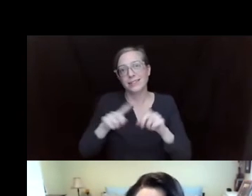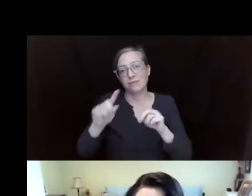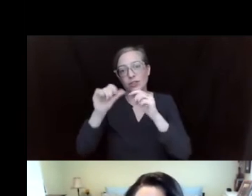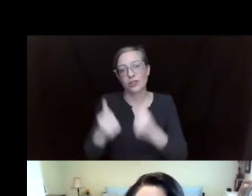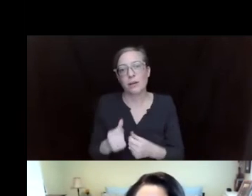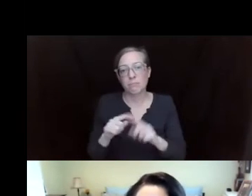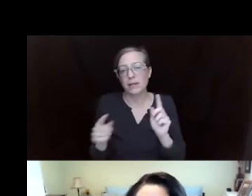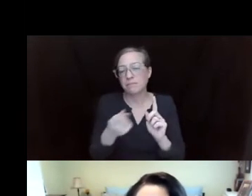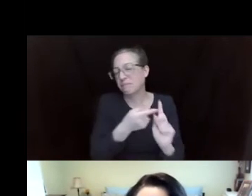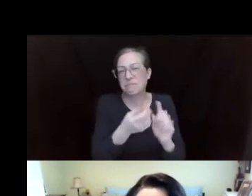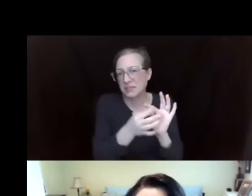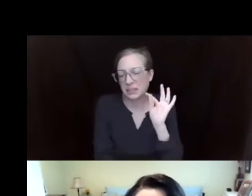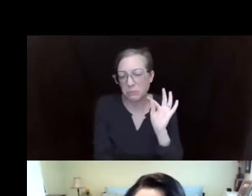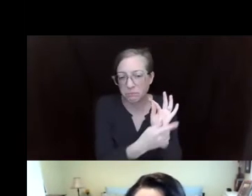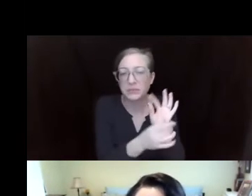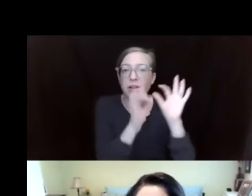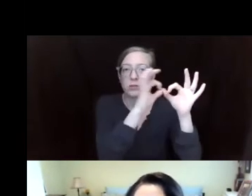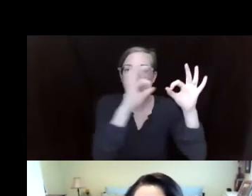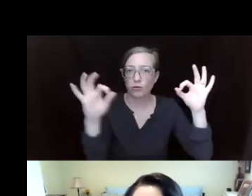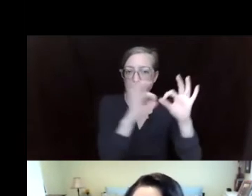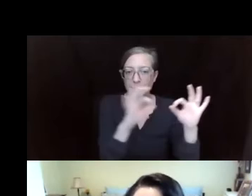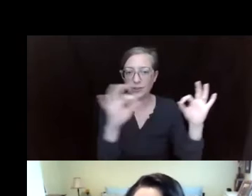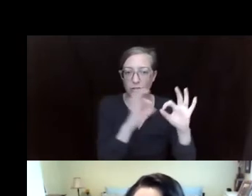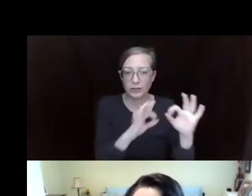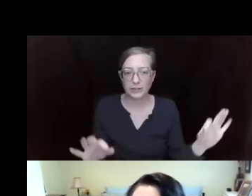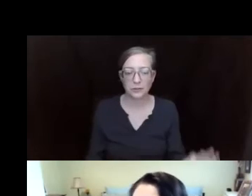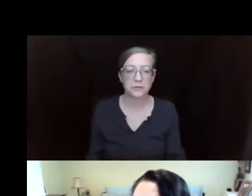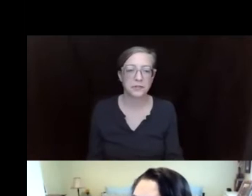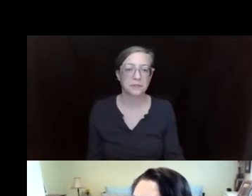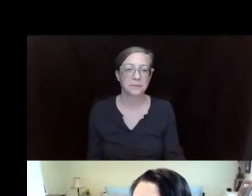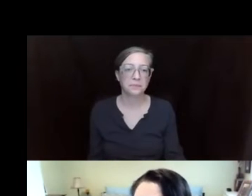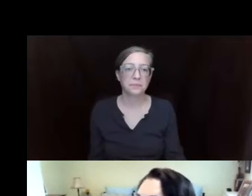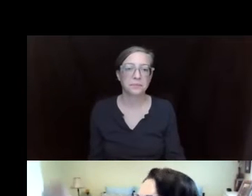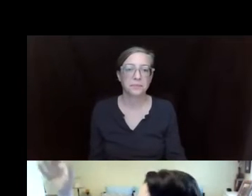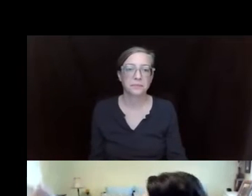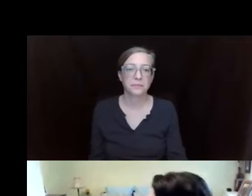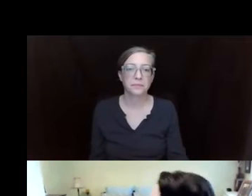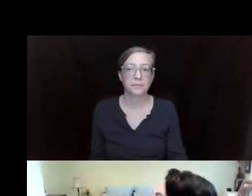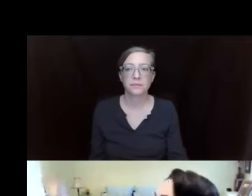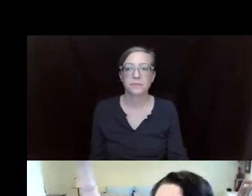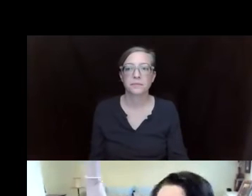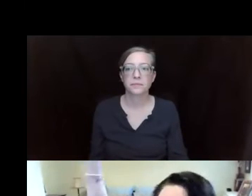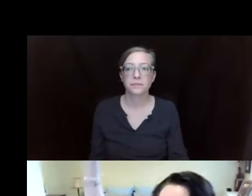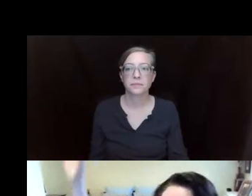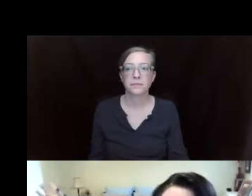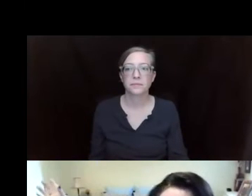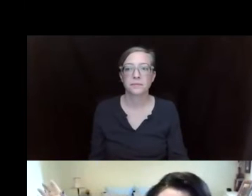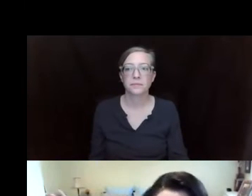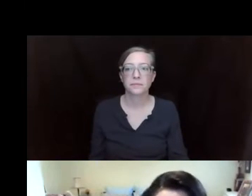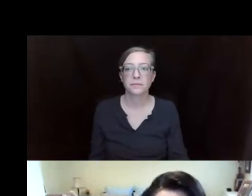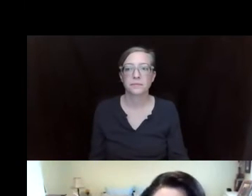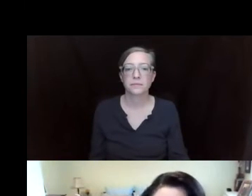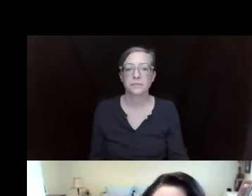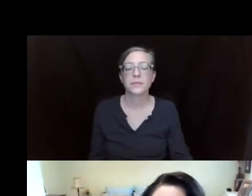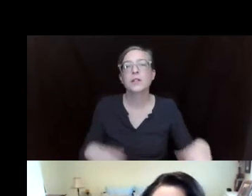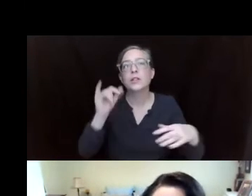circular one. Now, how are these posts? Imagine these posts like the column that are holding the roof of a house.